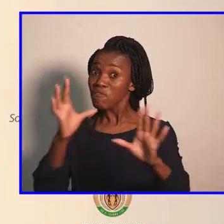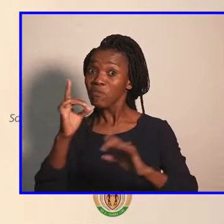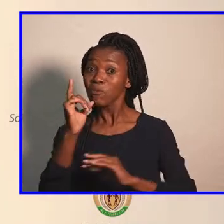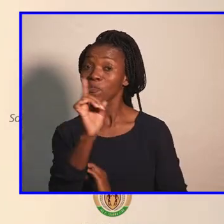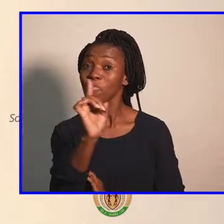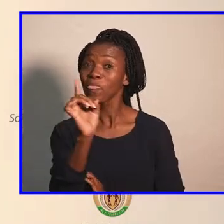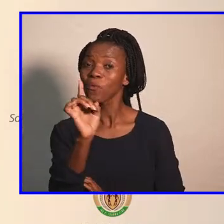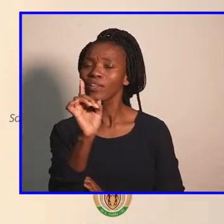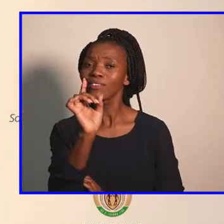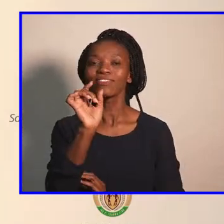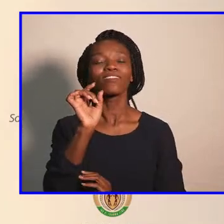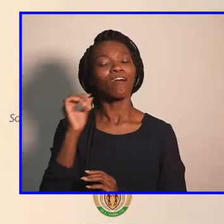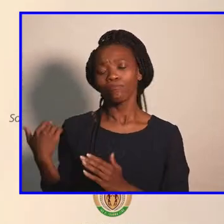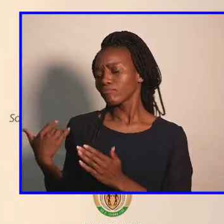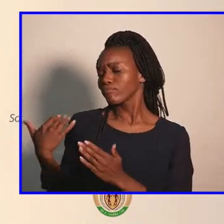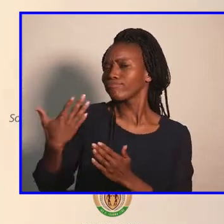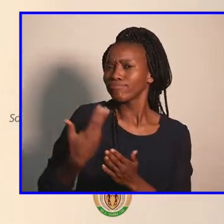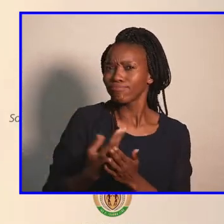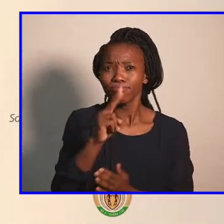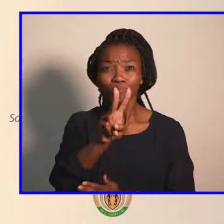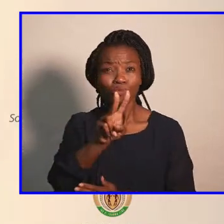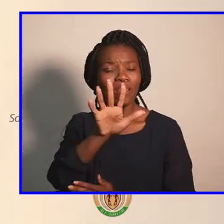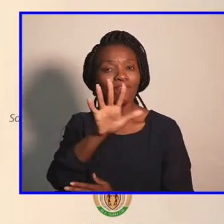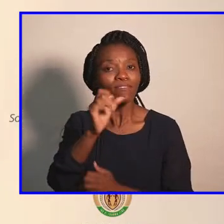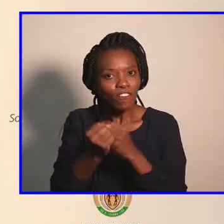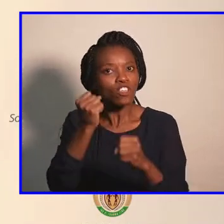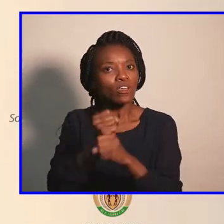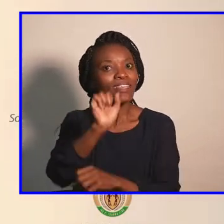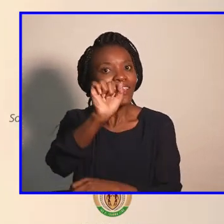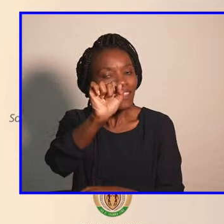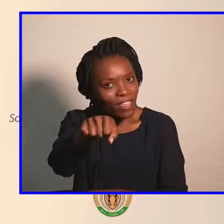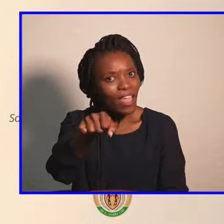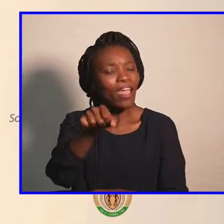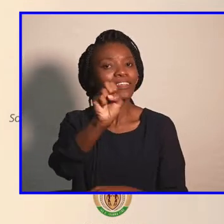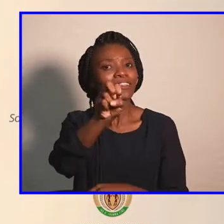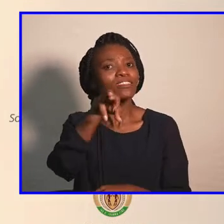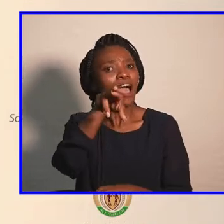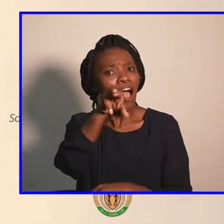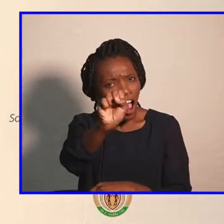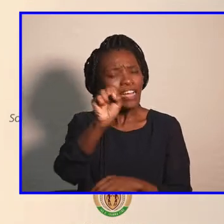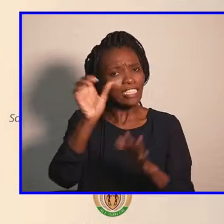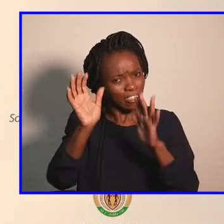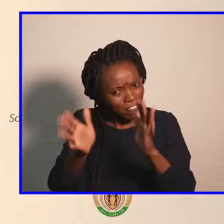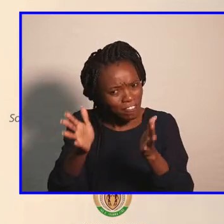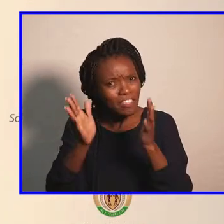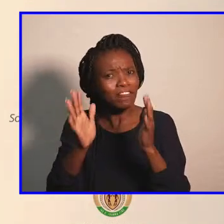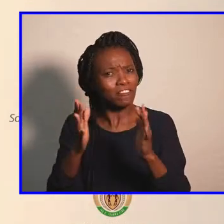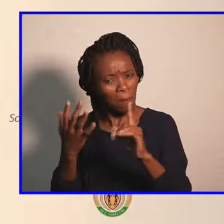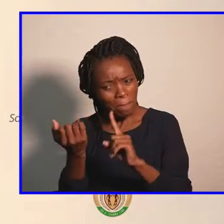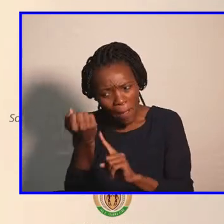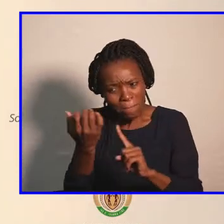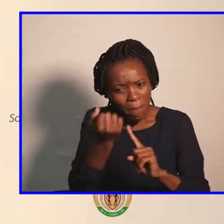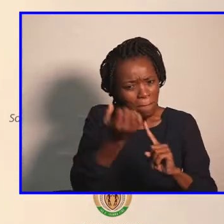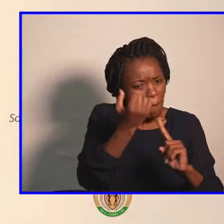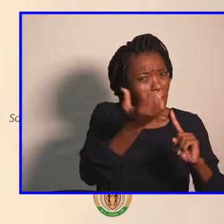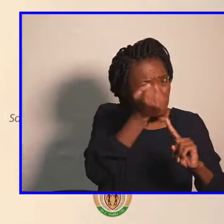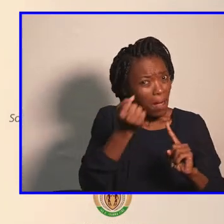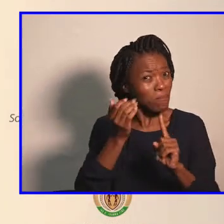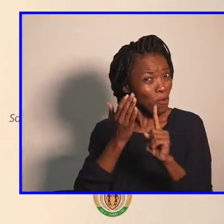SARS has lived up to these lofty goals. Year after year, the revenue agency